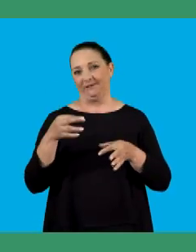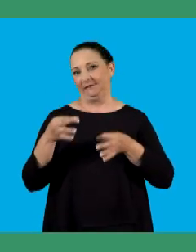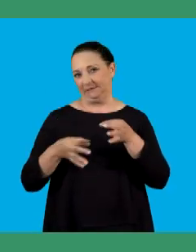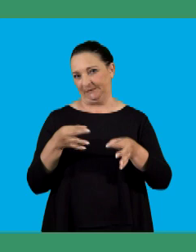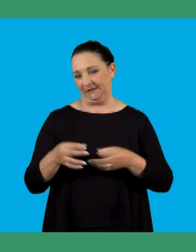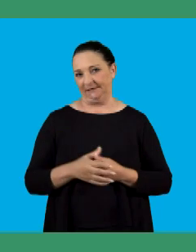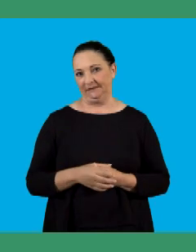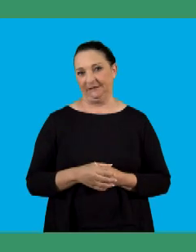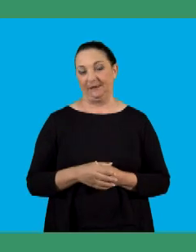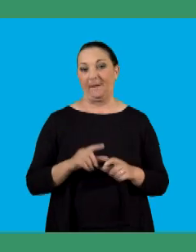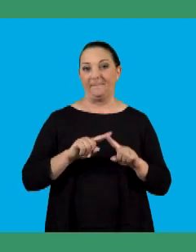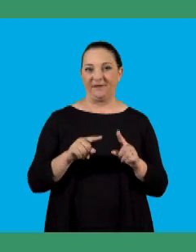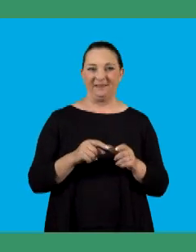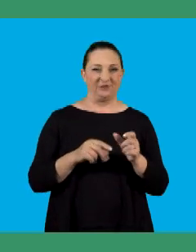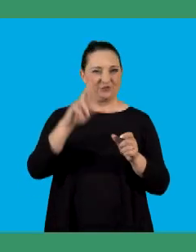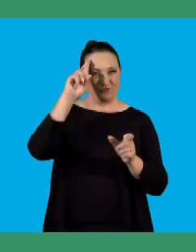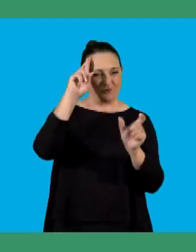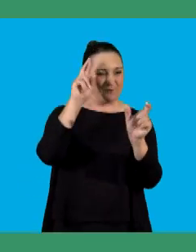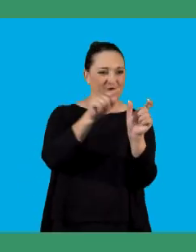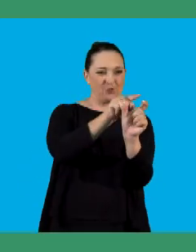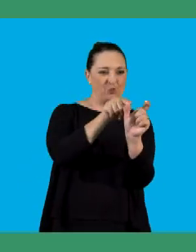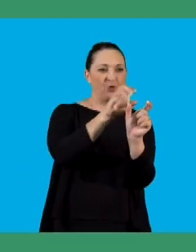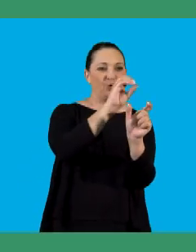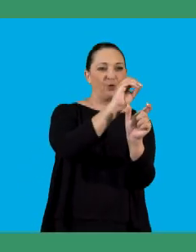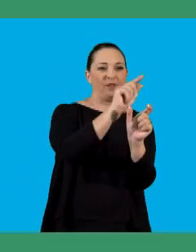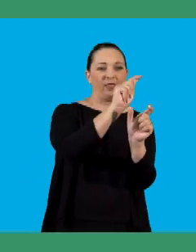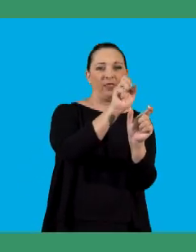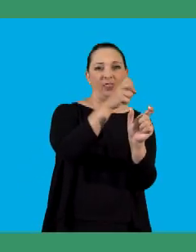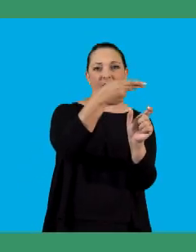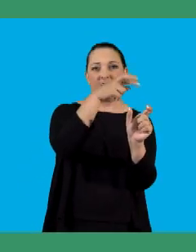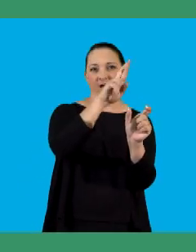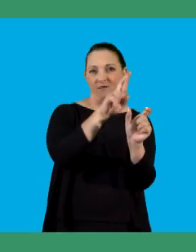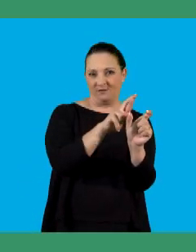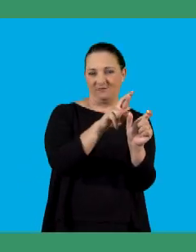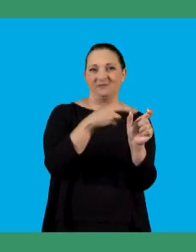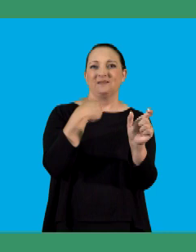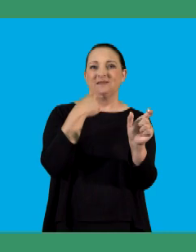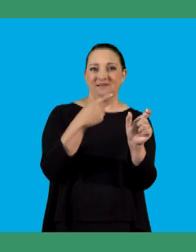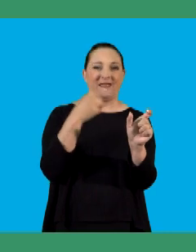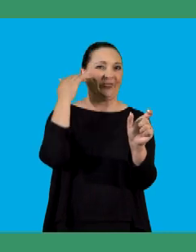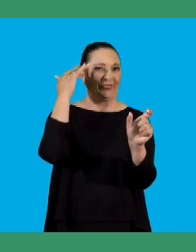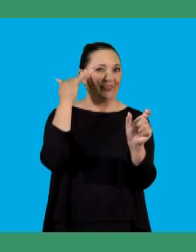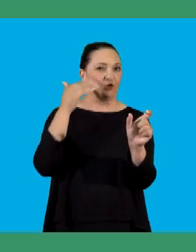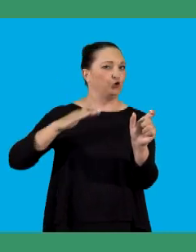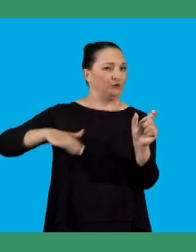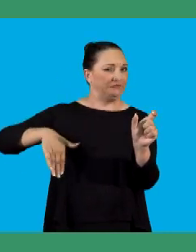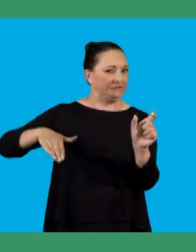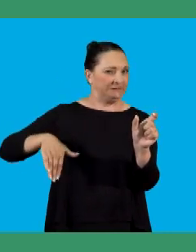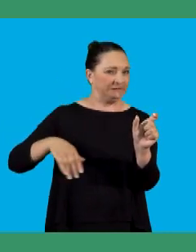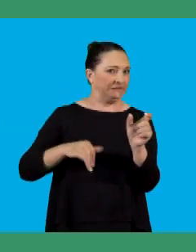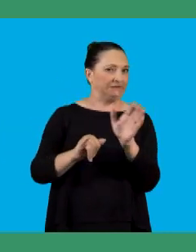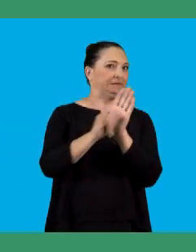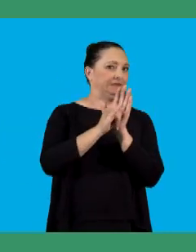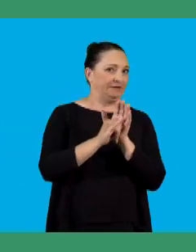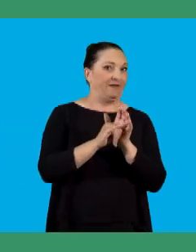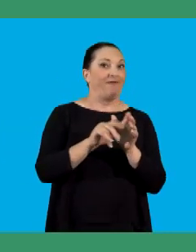Now remember that when the question says other, we are looking at the other theories that we have not identified